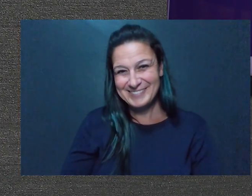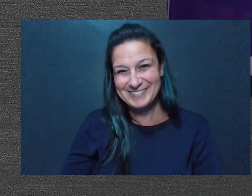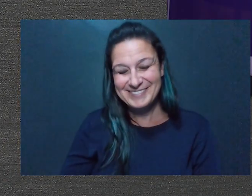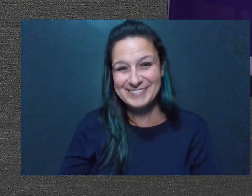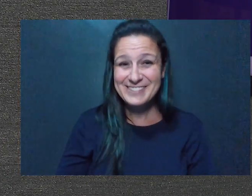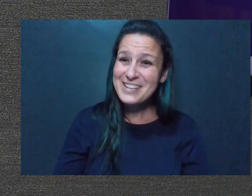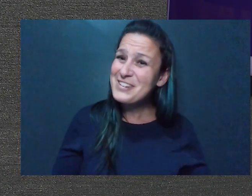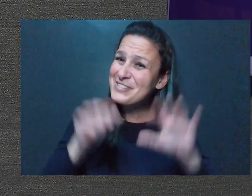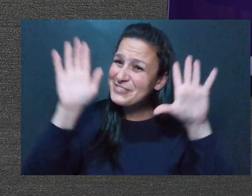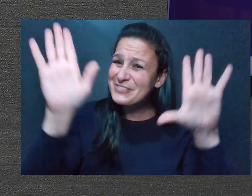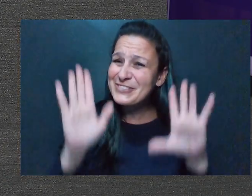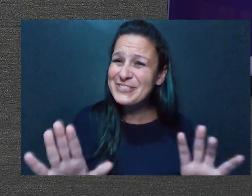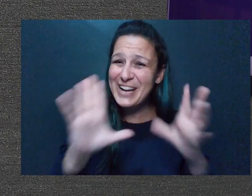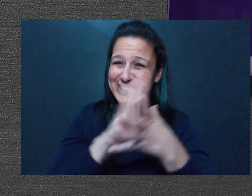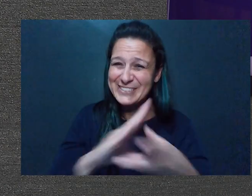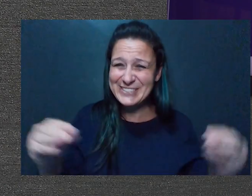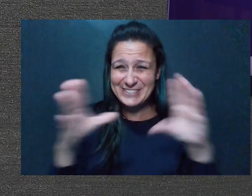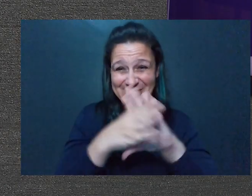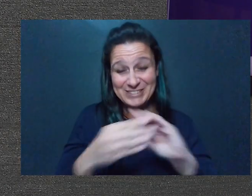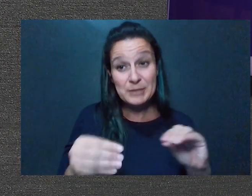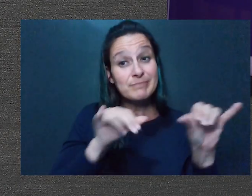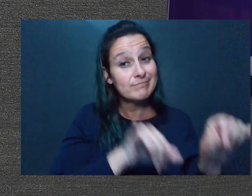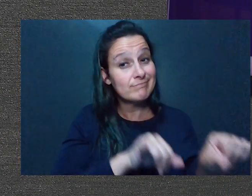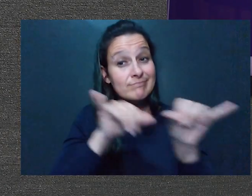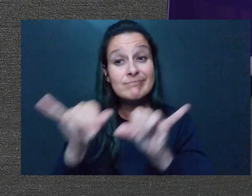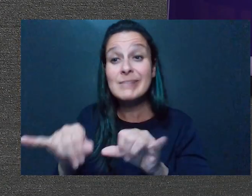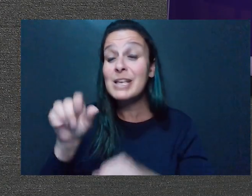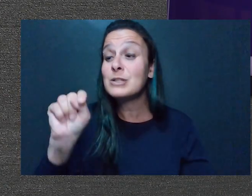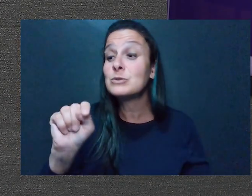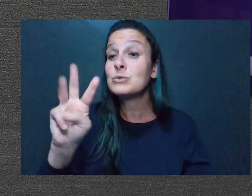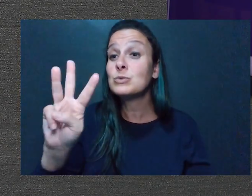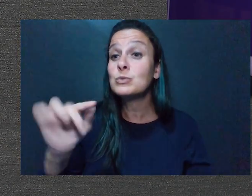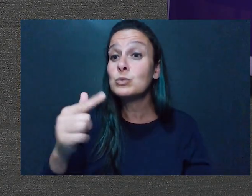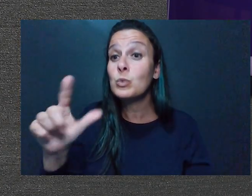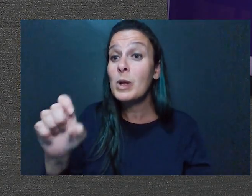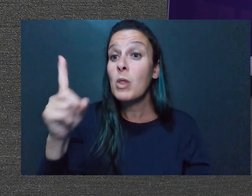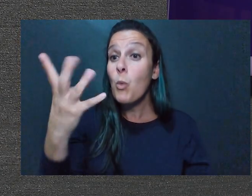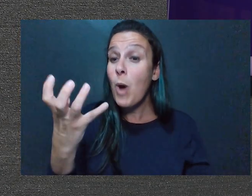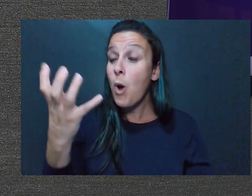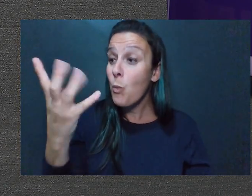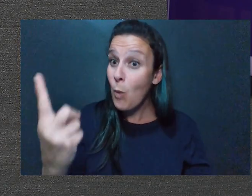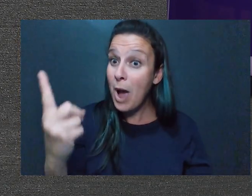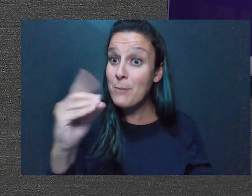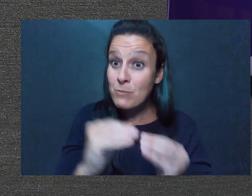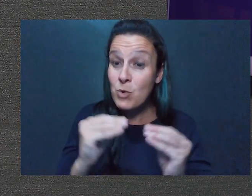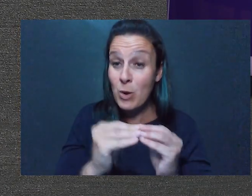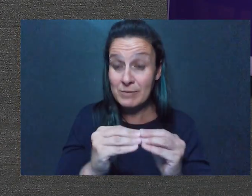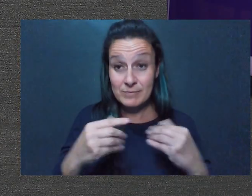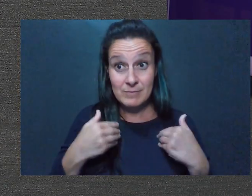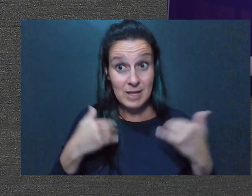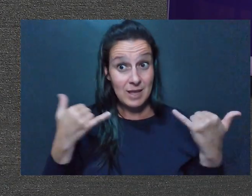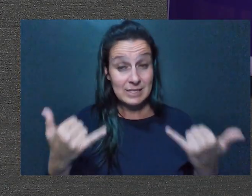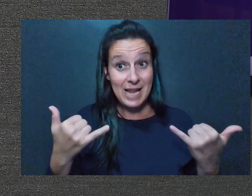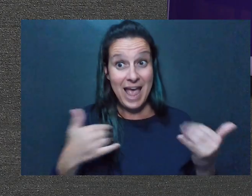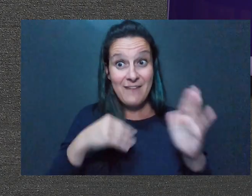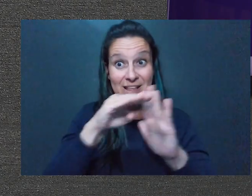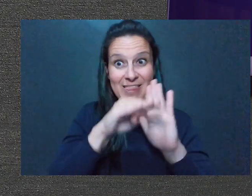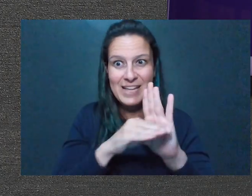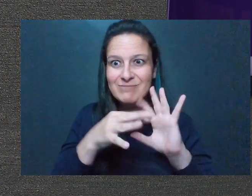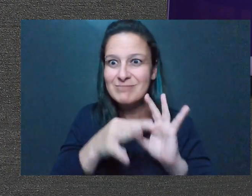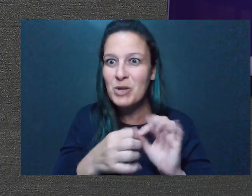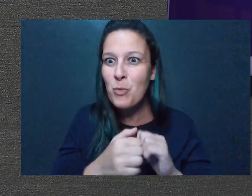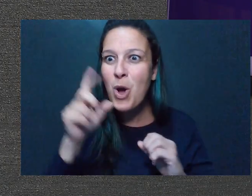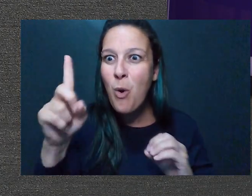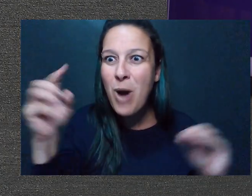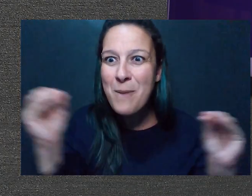Isn't that a great story? He's just like Twiggle that wants 1 more. I'm gonna have a great lesson today about 1 more. I'm gonna go get it